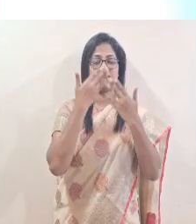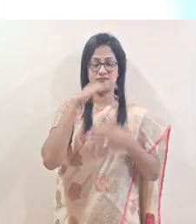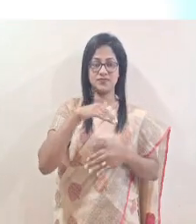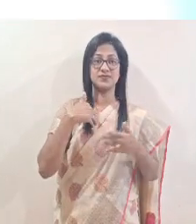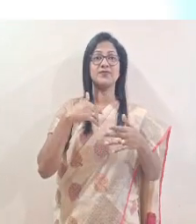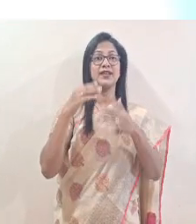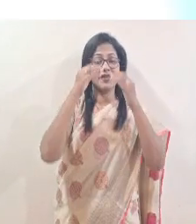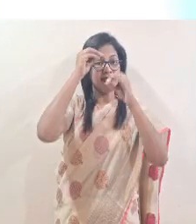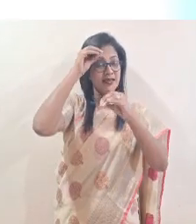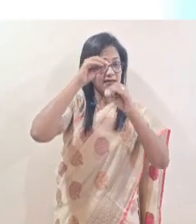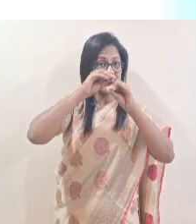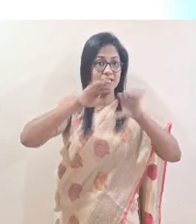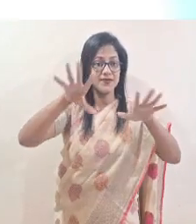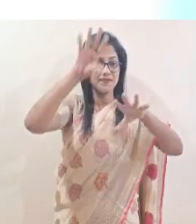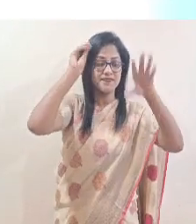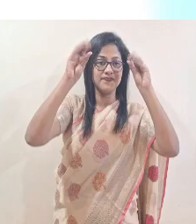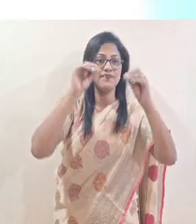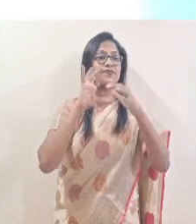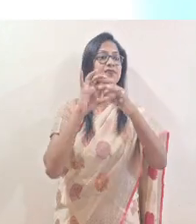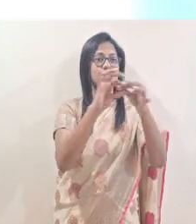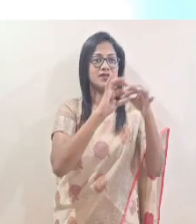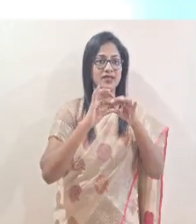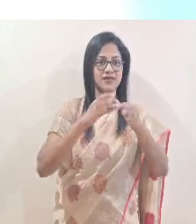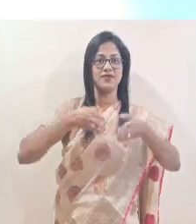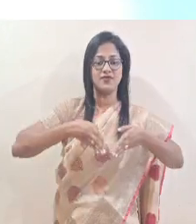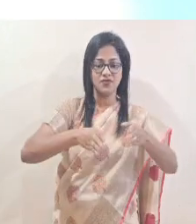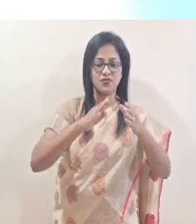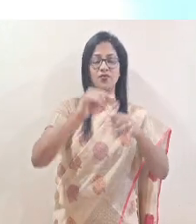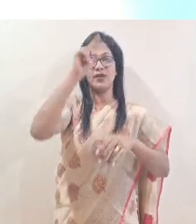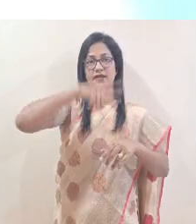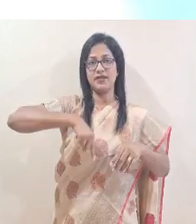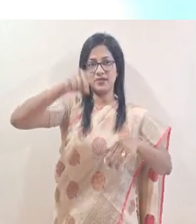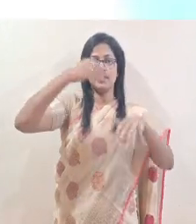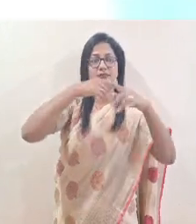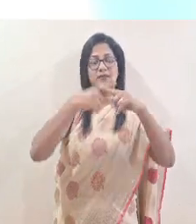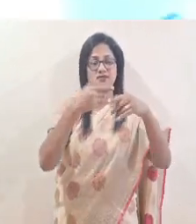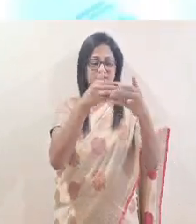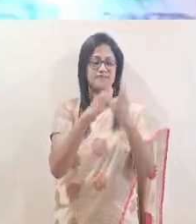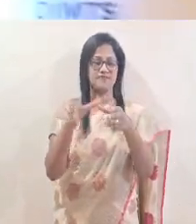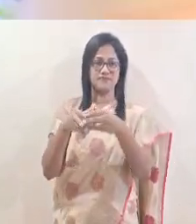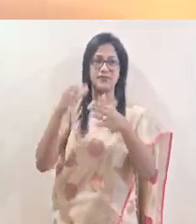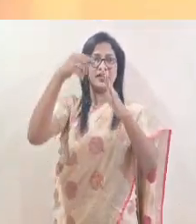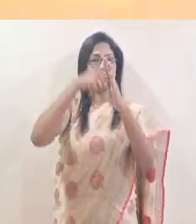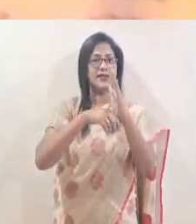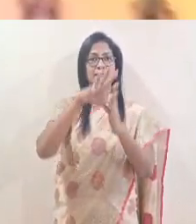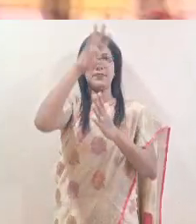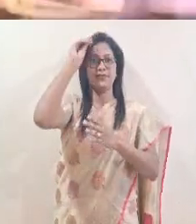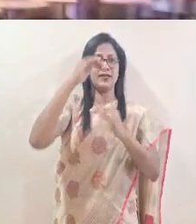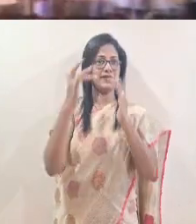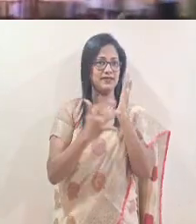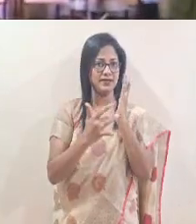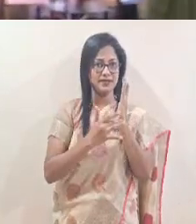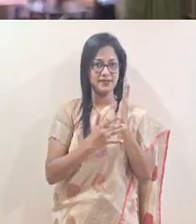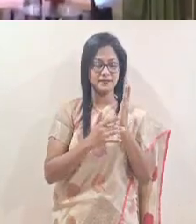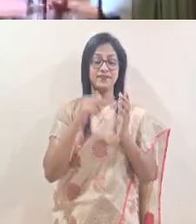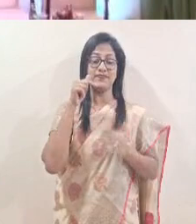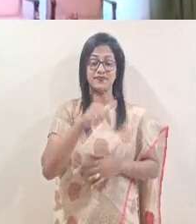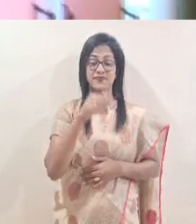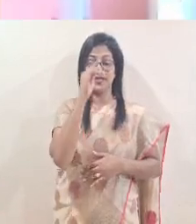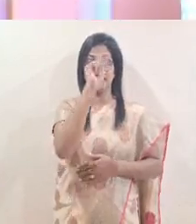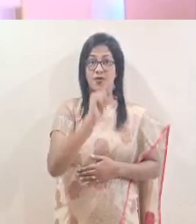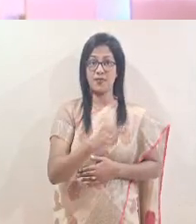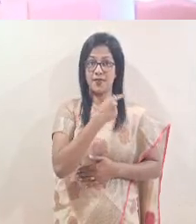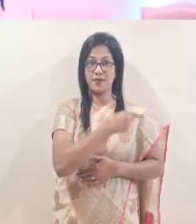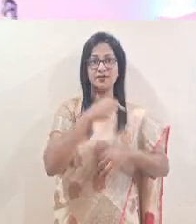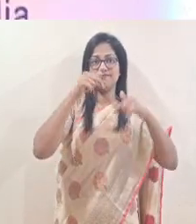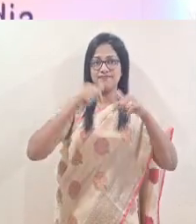exploring connectivity of Indian road network patterns and its classification using deep learning technique. So these are the contents. I will